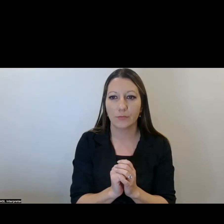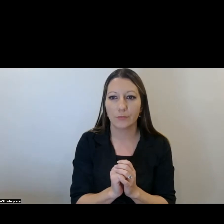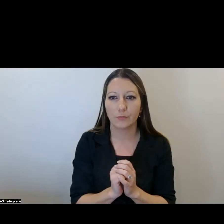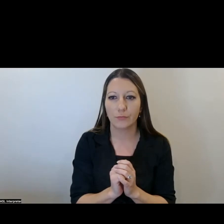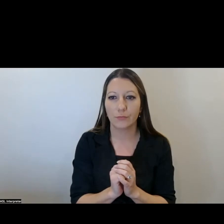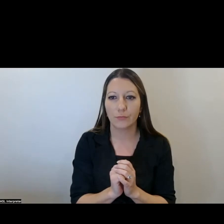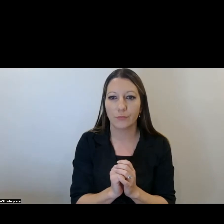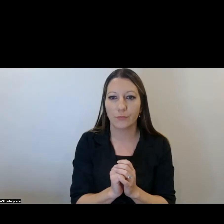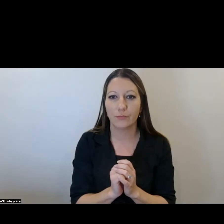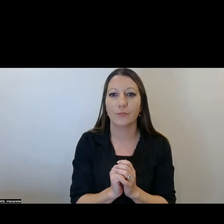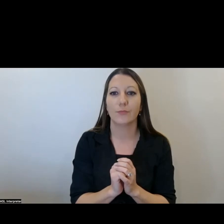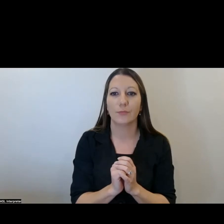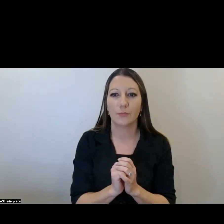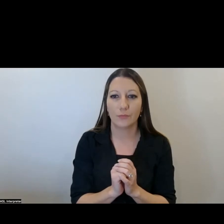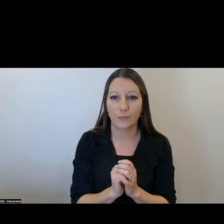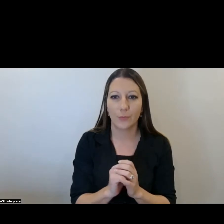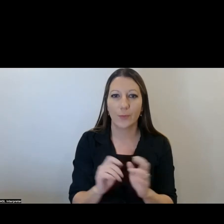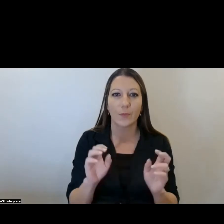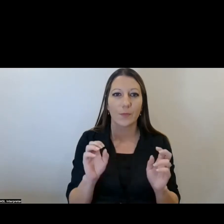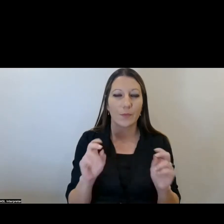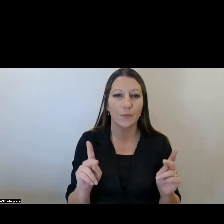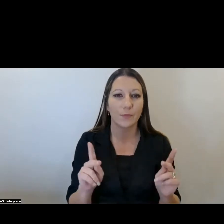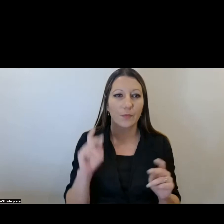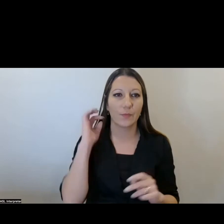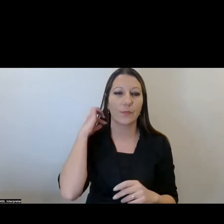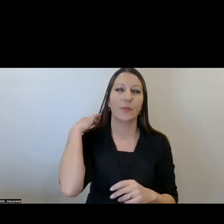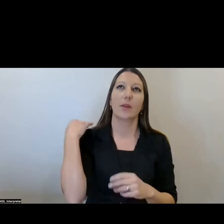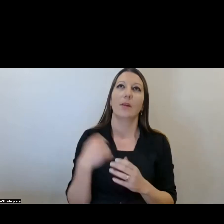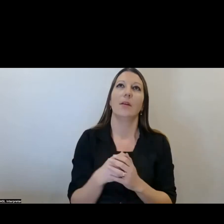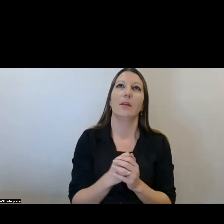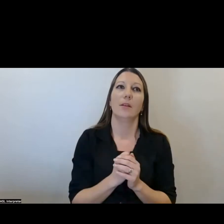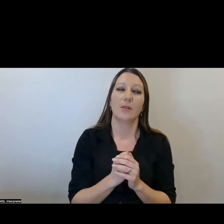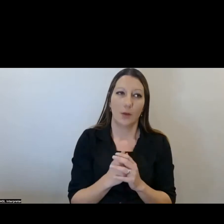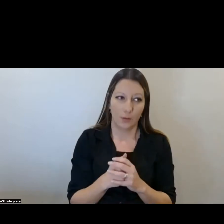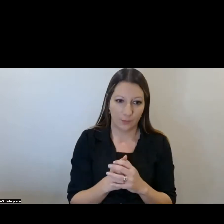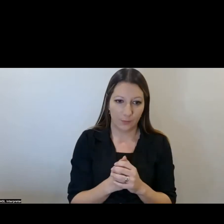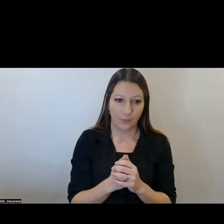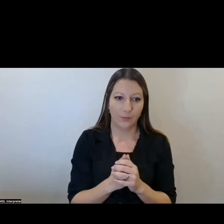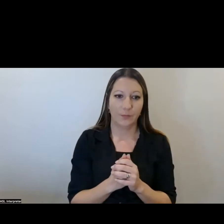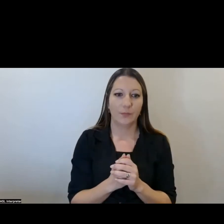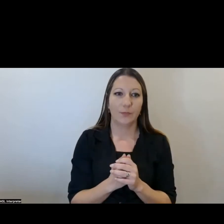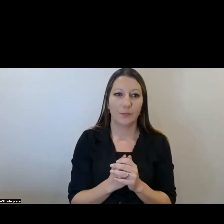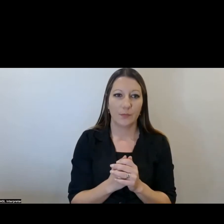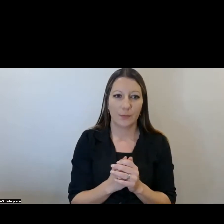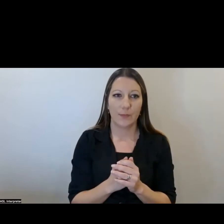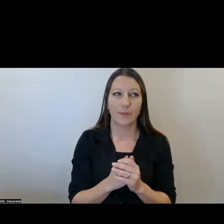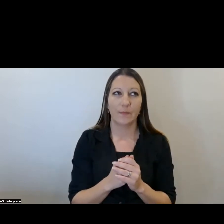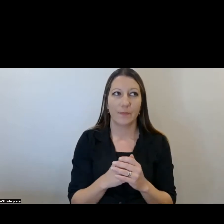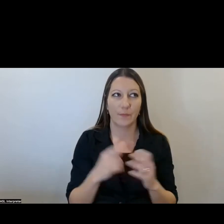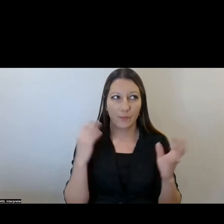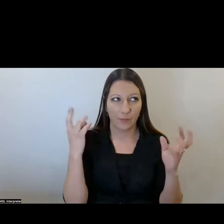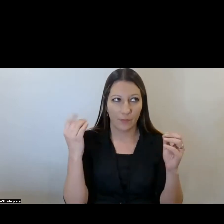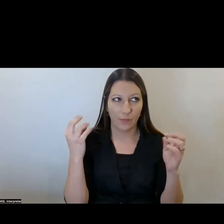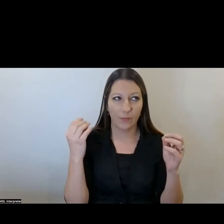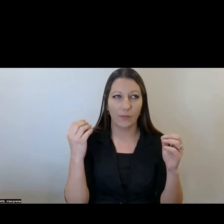Okay, so we would say the other side of this, like thinking of